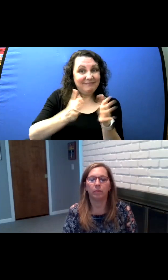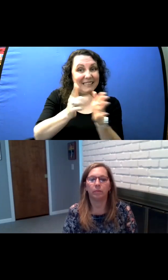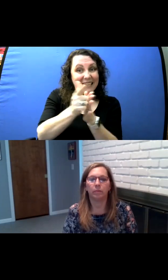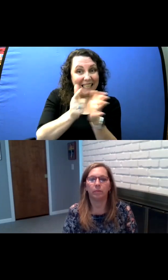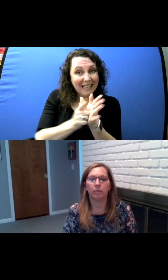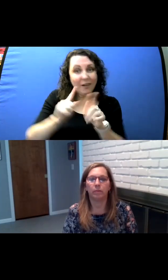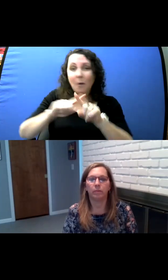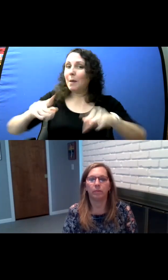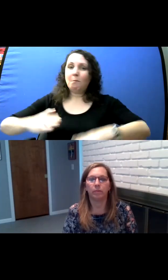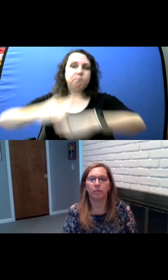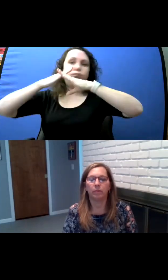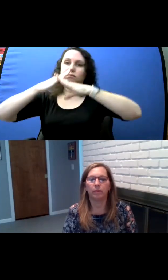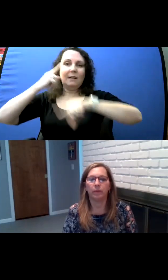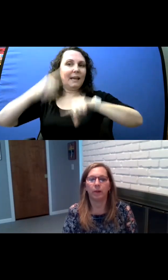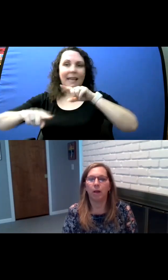most working people?